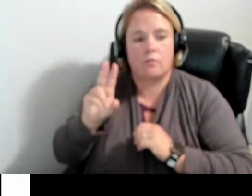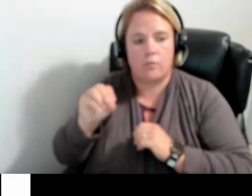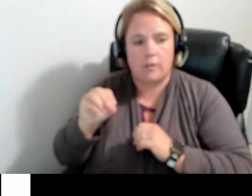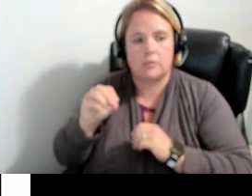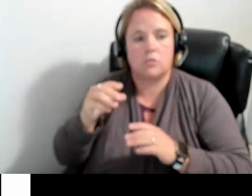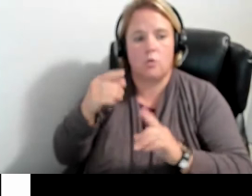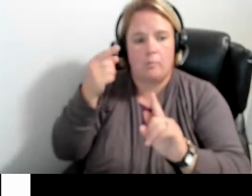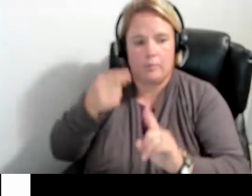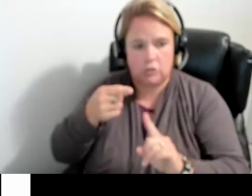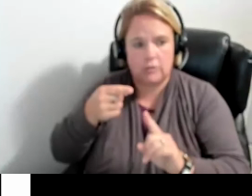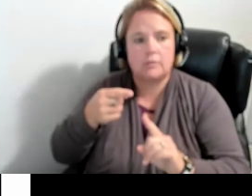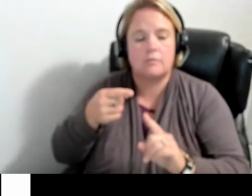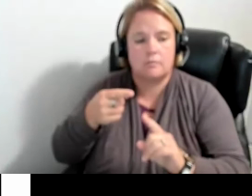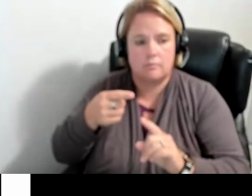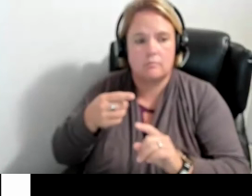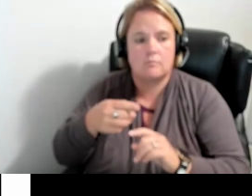which is the